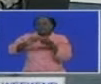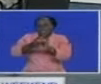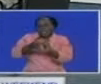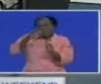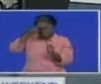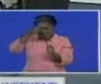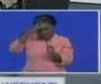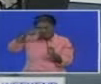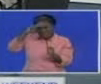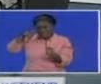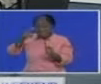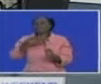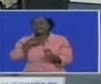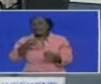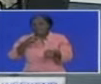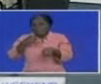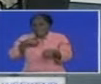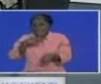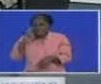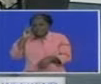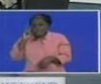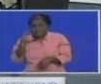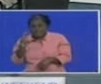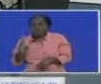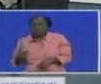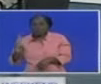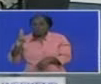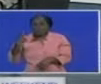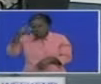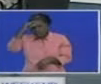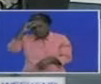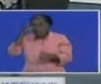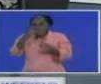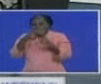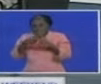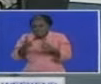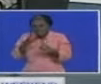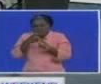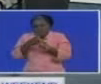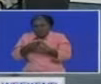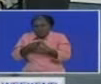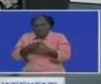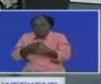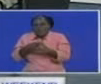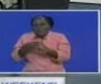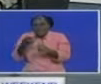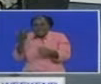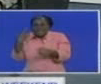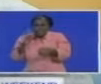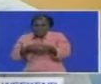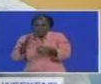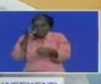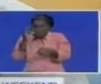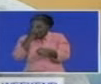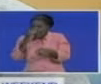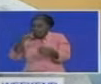they like. And I have seen Uhuru's government, starting from the later part of Kibaki's government, but now